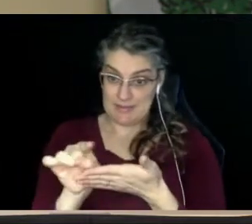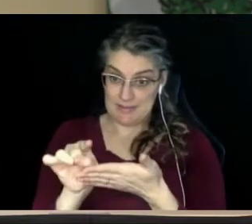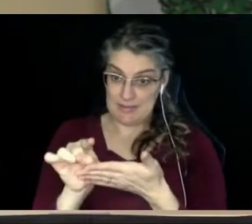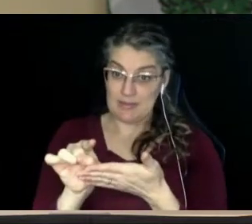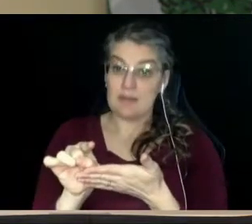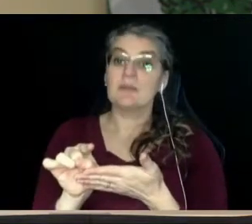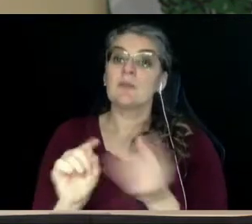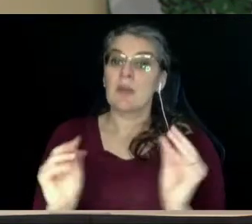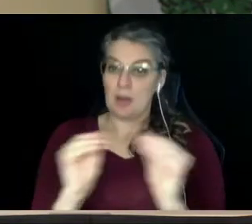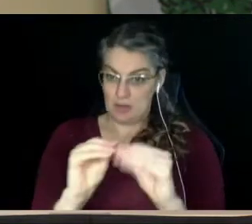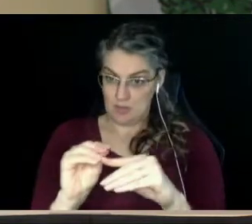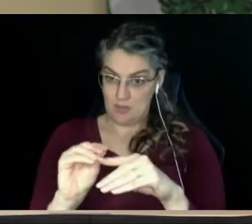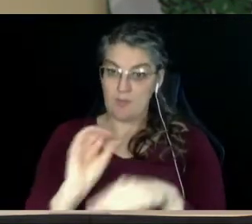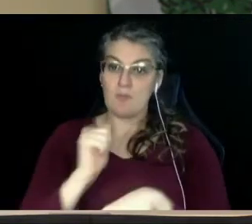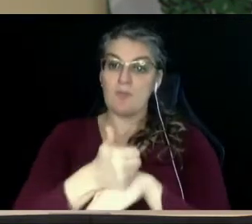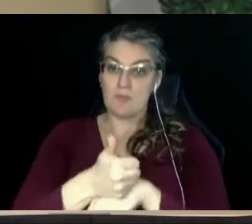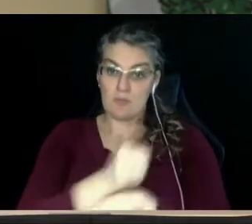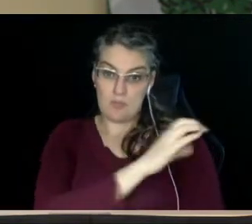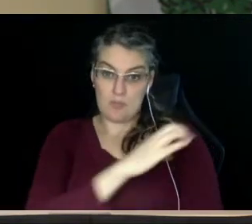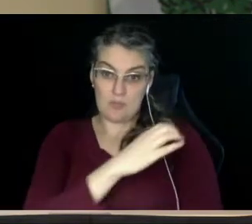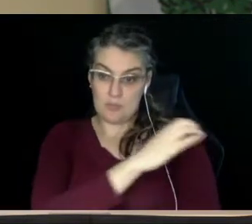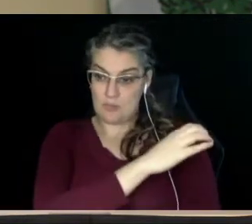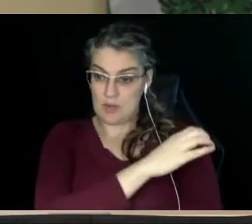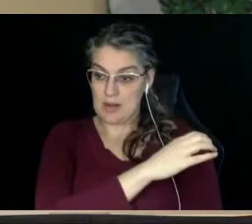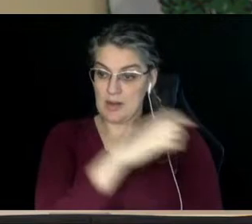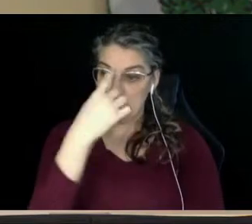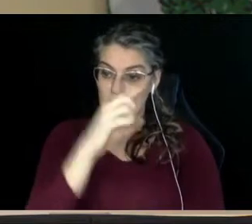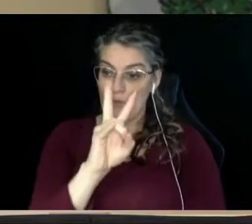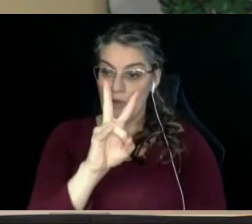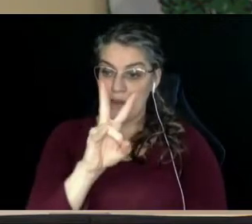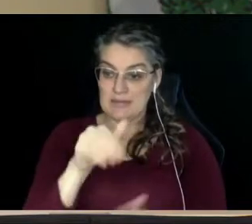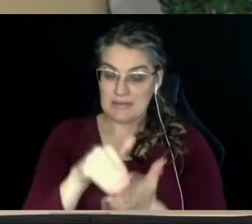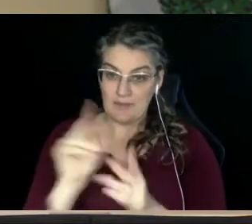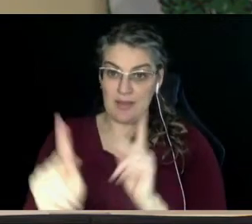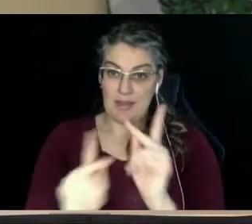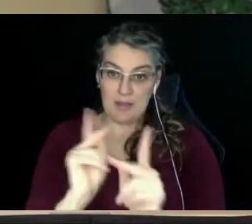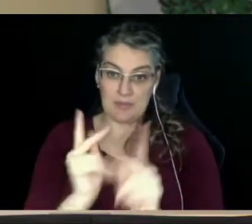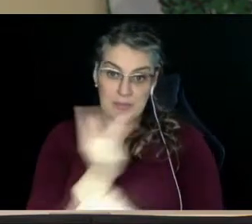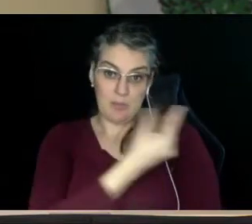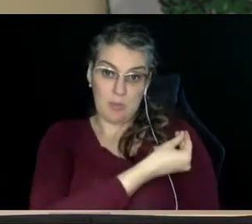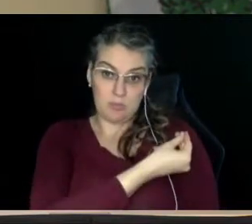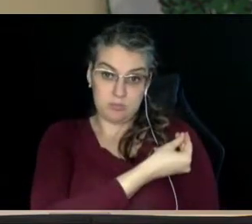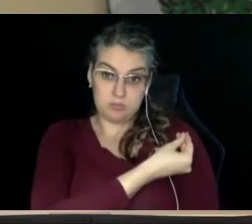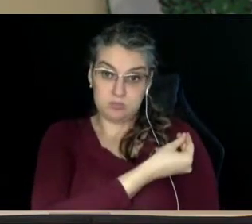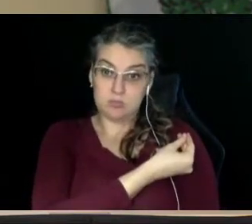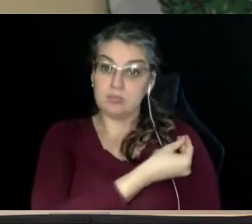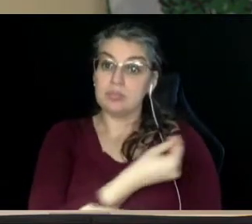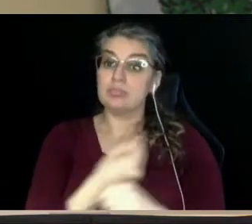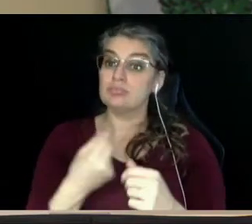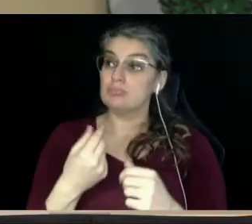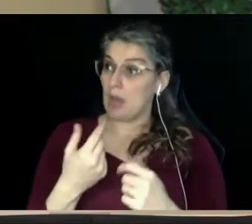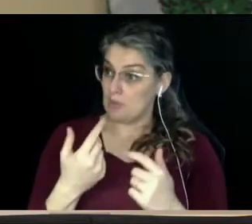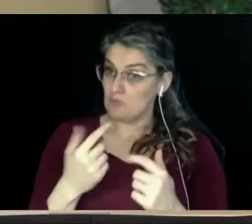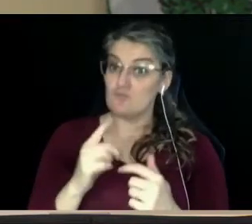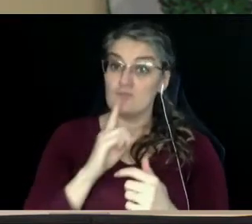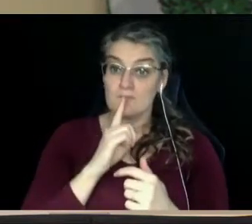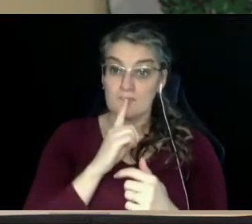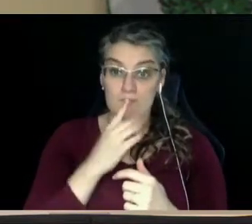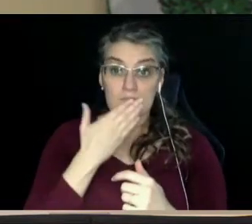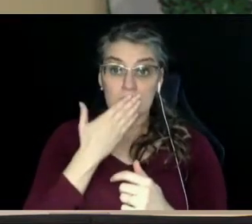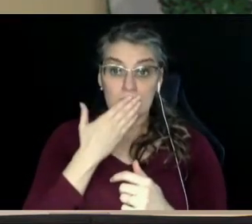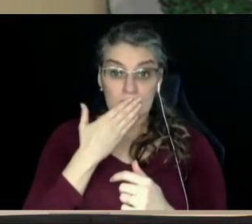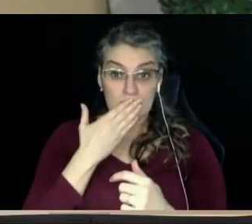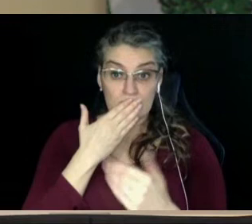to immunize over 7,000 Islanders. These clinics have been going very well, and I want to offer my thanks to all who have